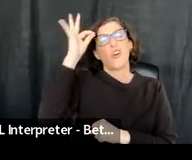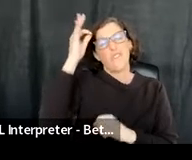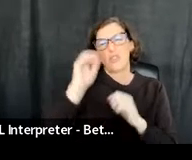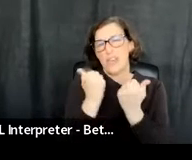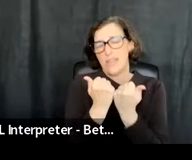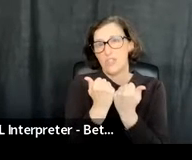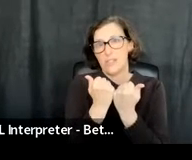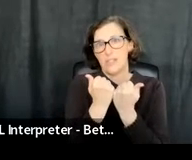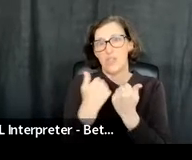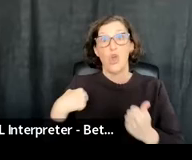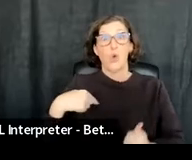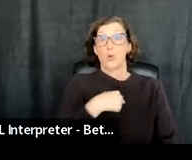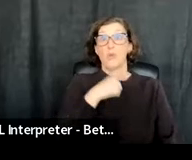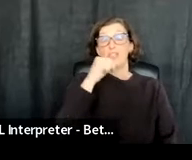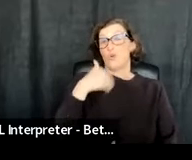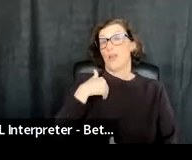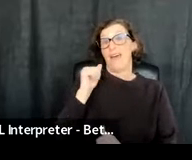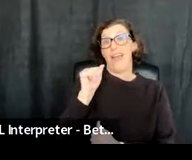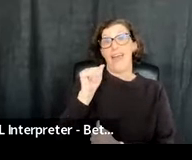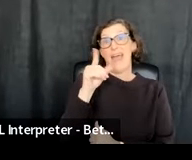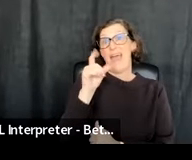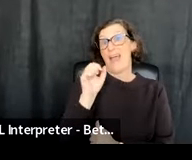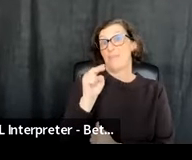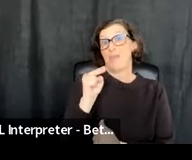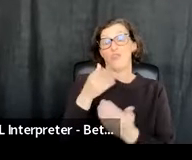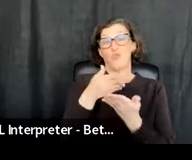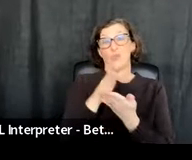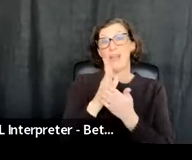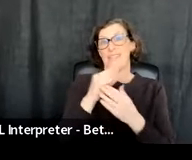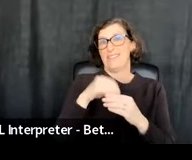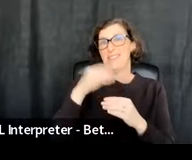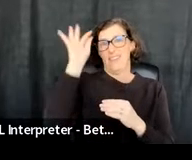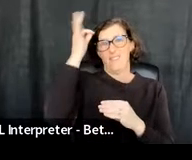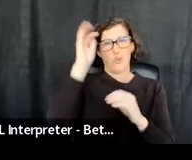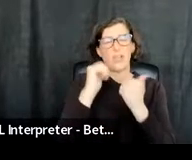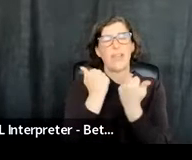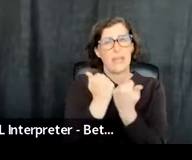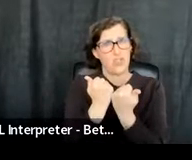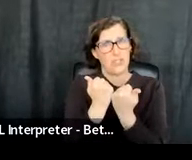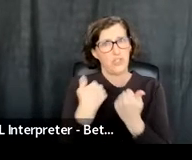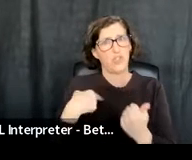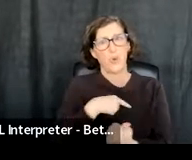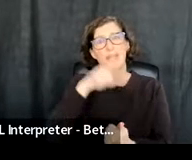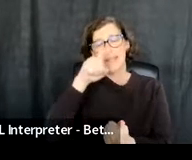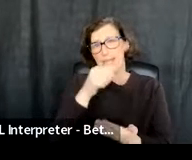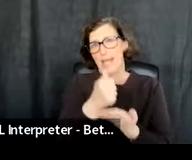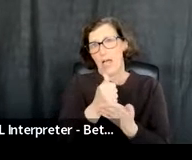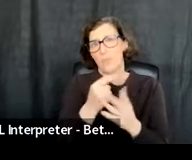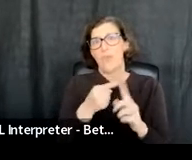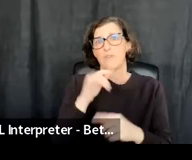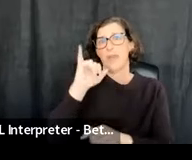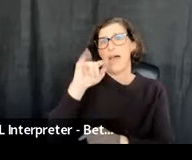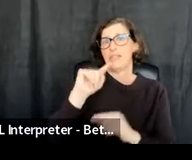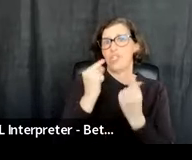We don't have administrative rights, say, in a federal agency. So, we're going to need assistance from, again, the IT group